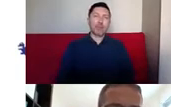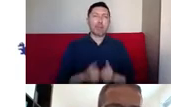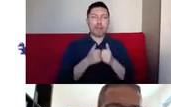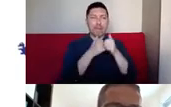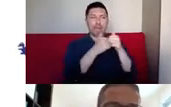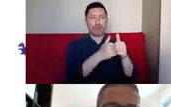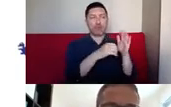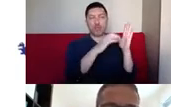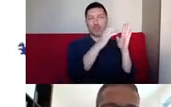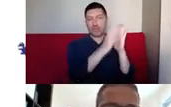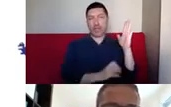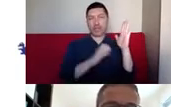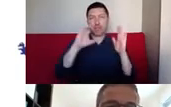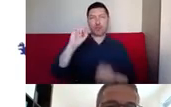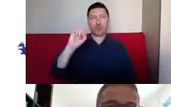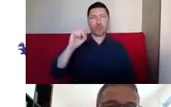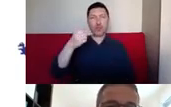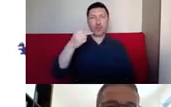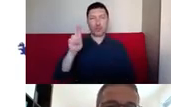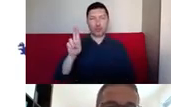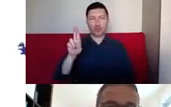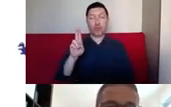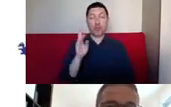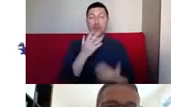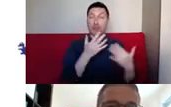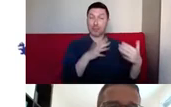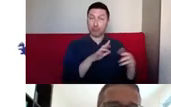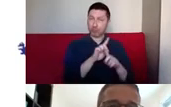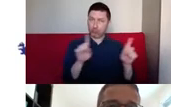giving backup to supported employment. On the next slide,